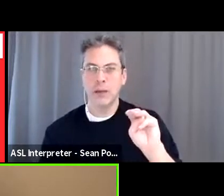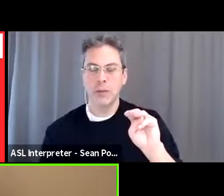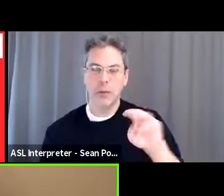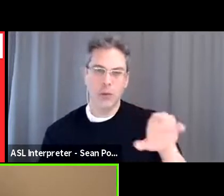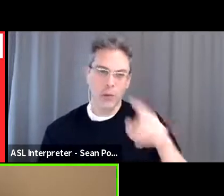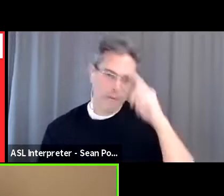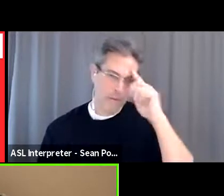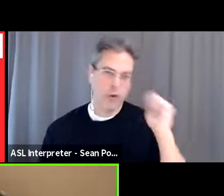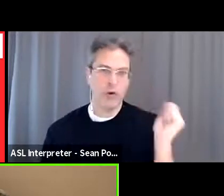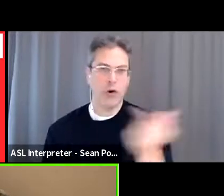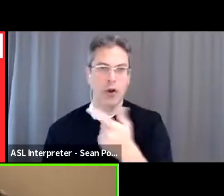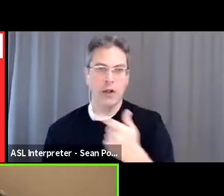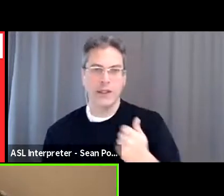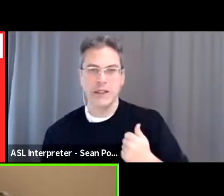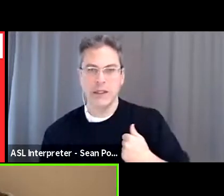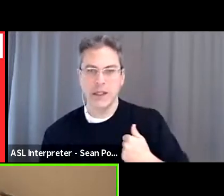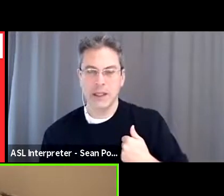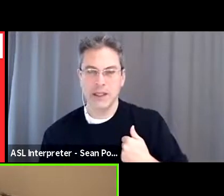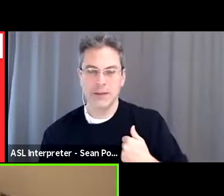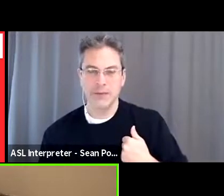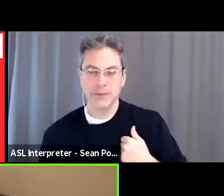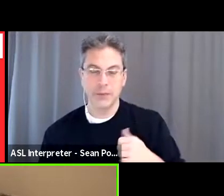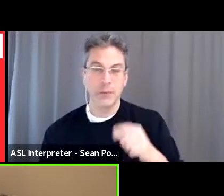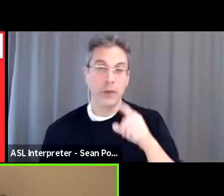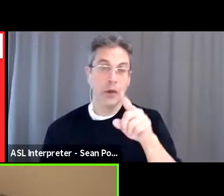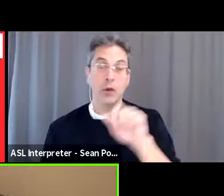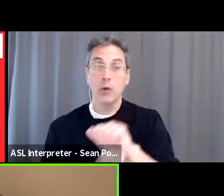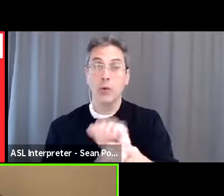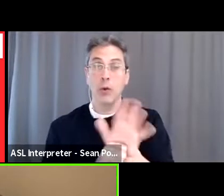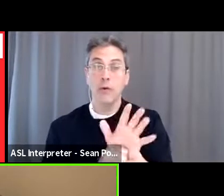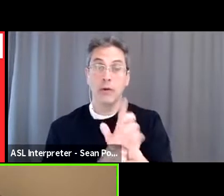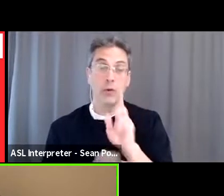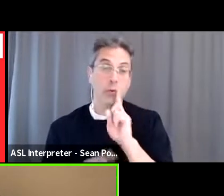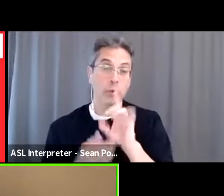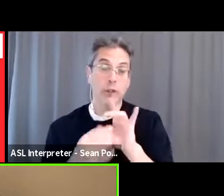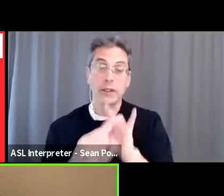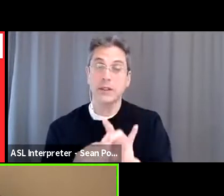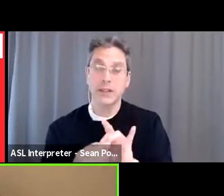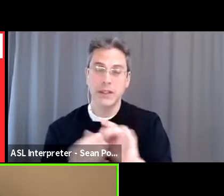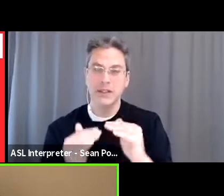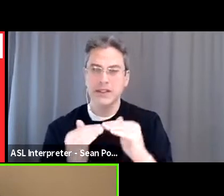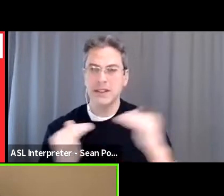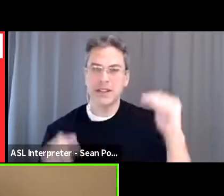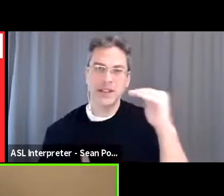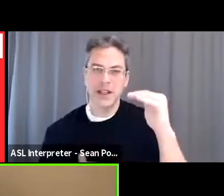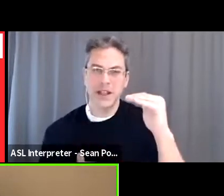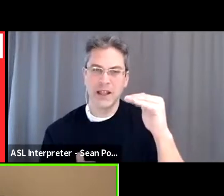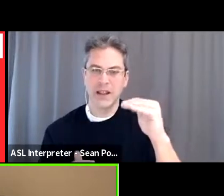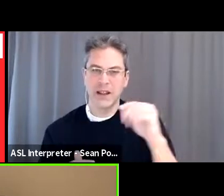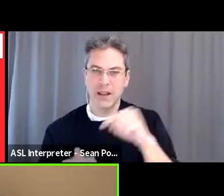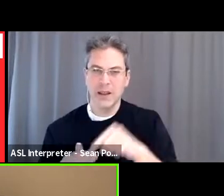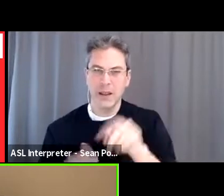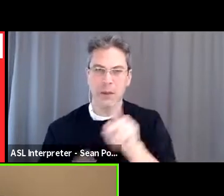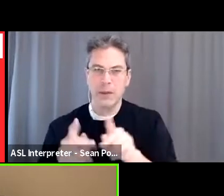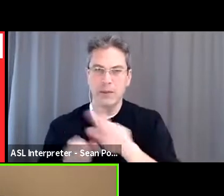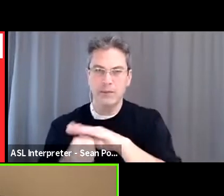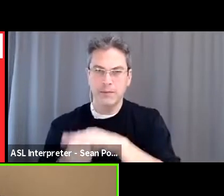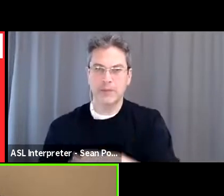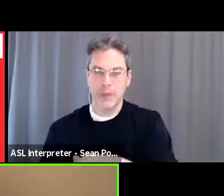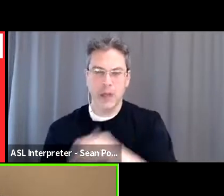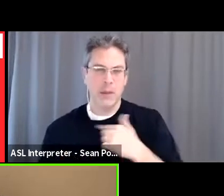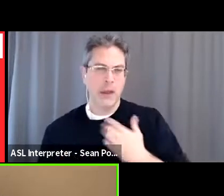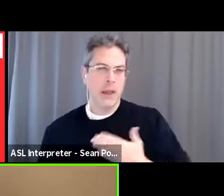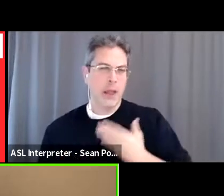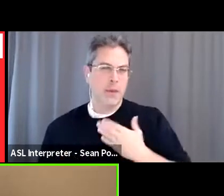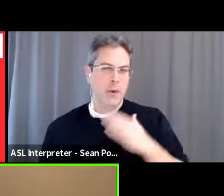in particular, you know, COVID is a story of inequities. And I was so pleased that she'd focused her last annual report